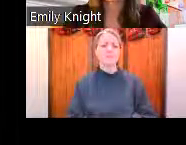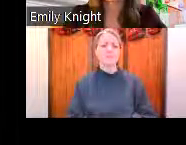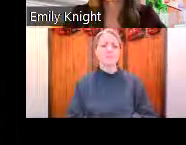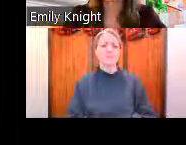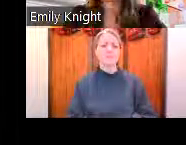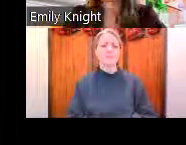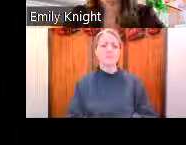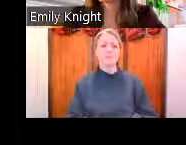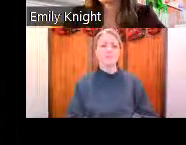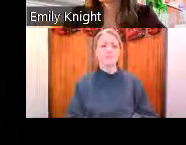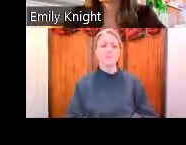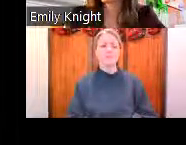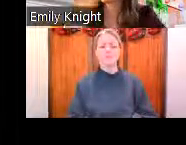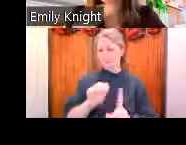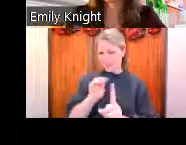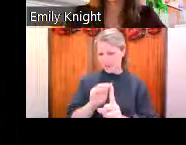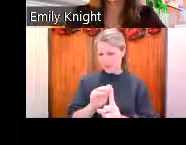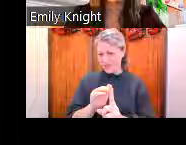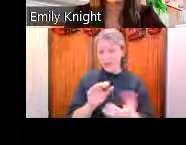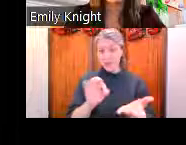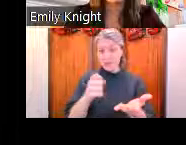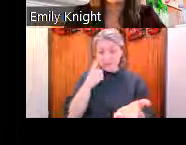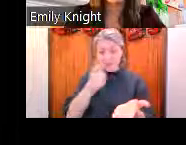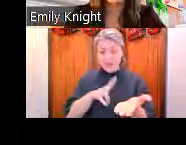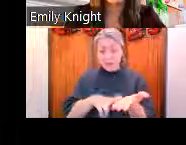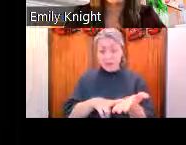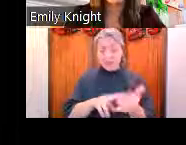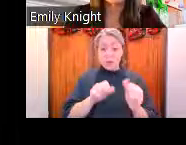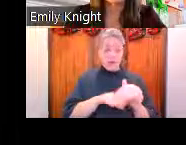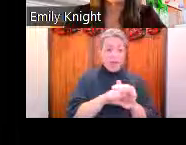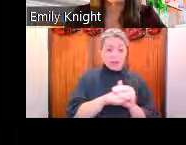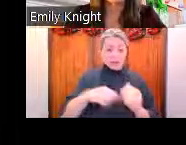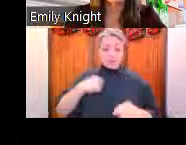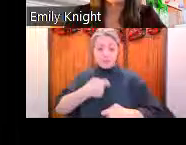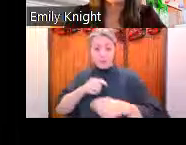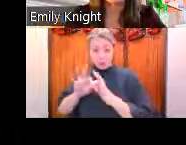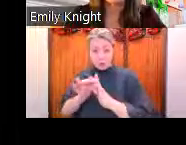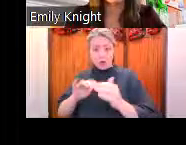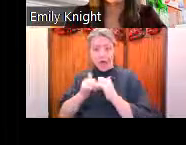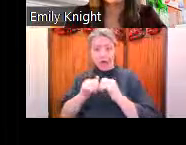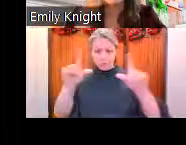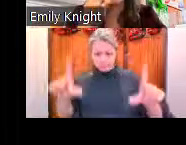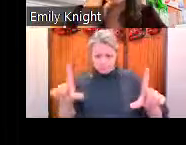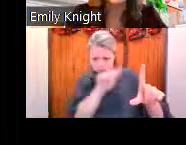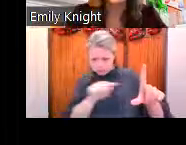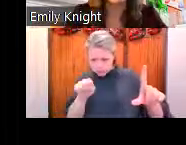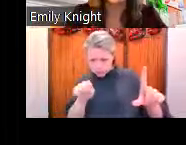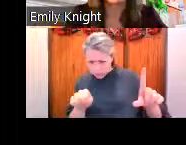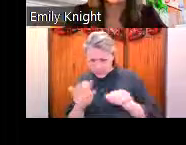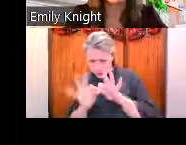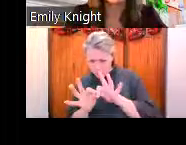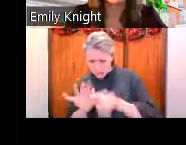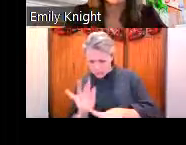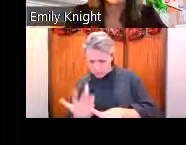This is just a reminder for anybody who logged in a little bit later that you can access the Spanish interpretation by clicking interpretation on the bottom